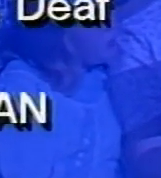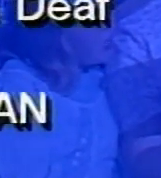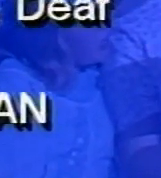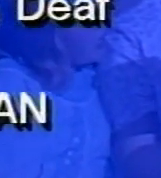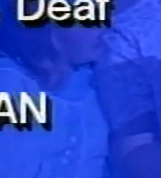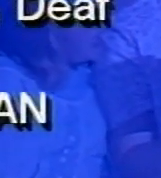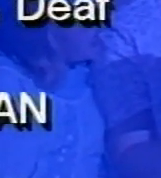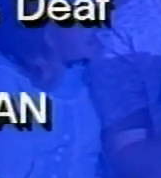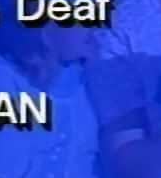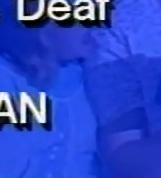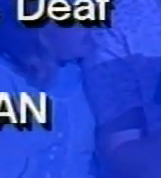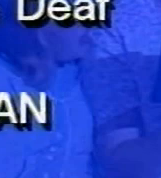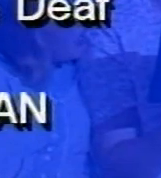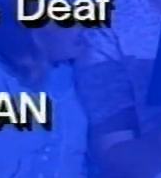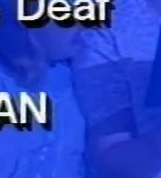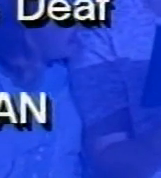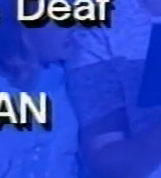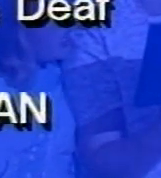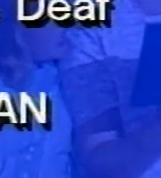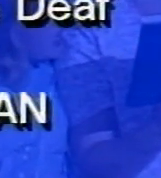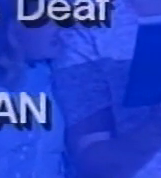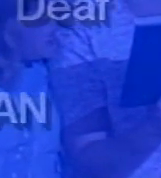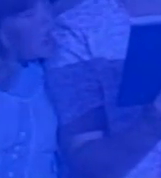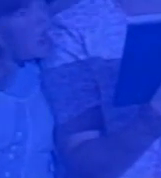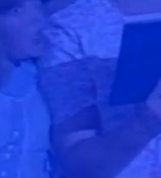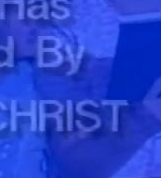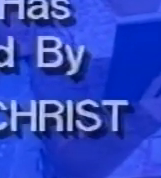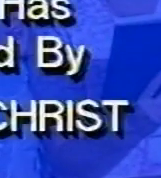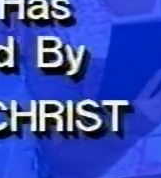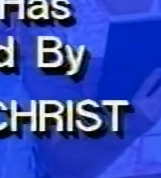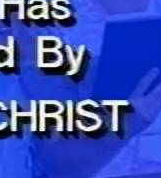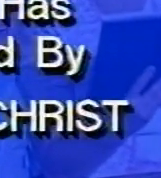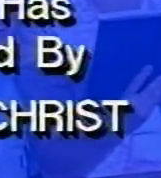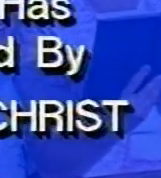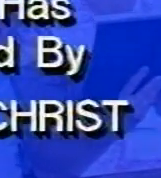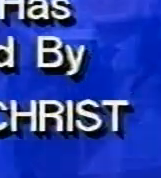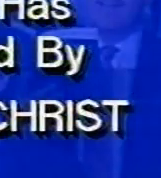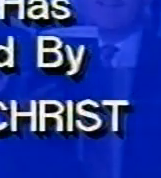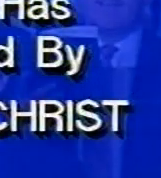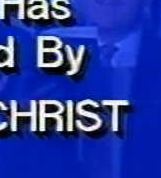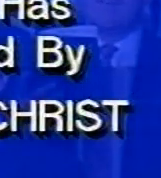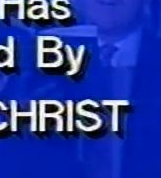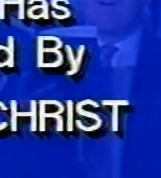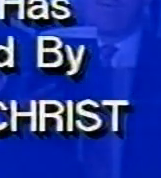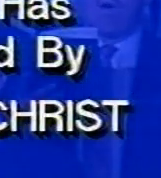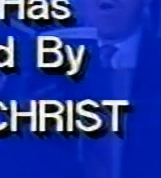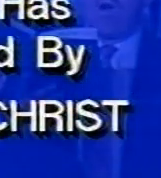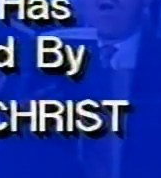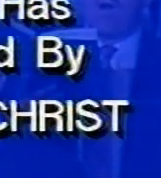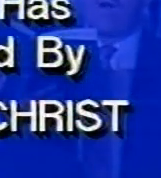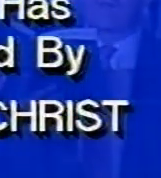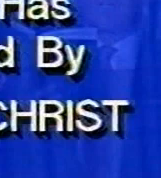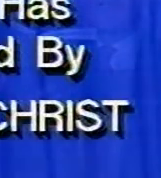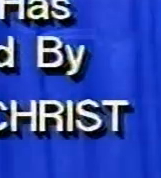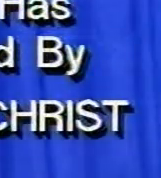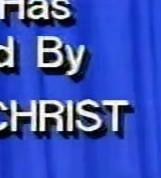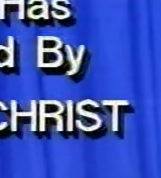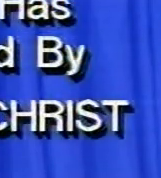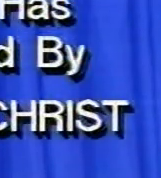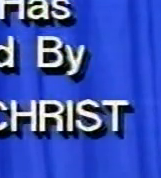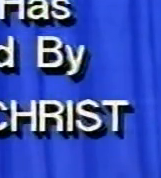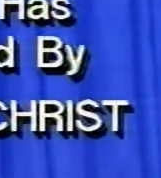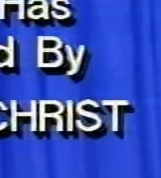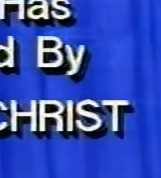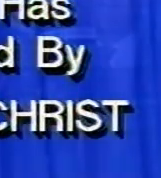hear Him say well done If I walk in